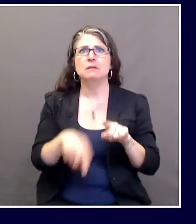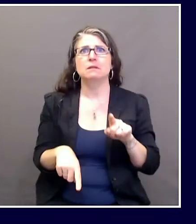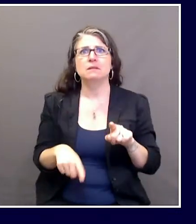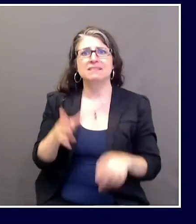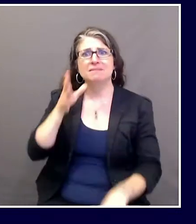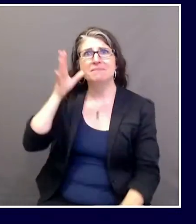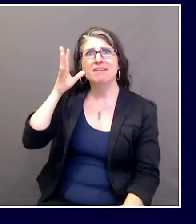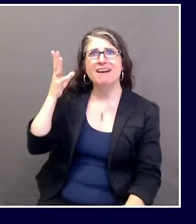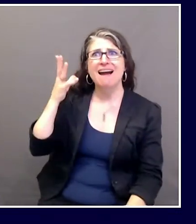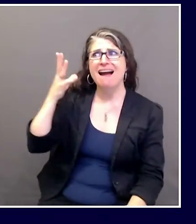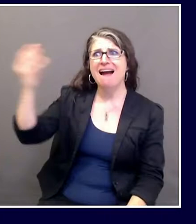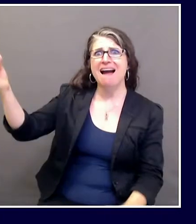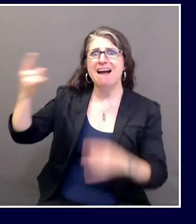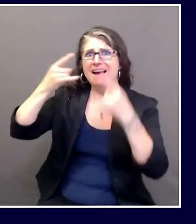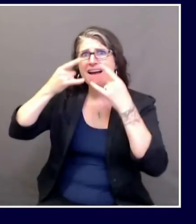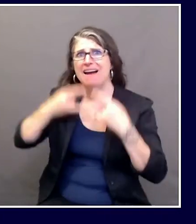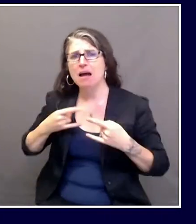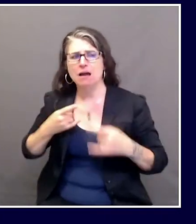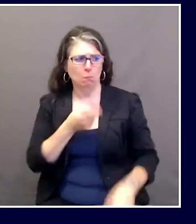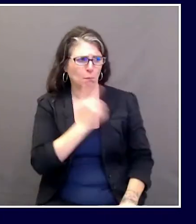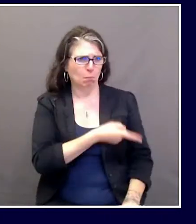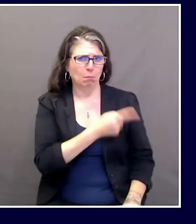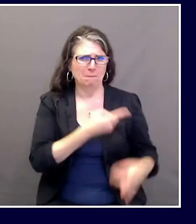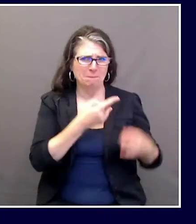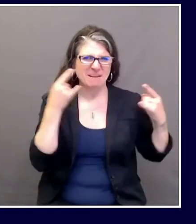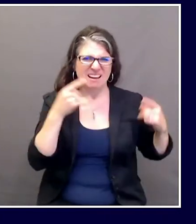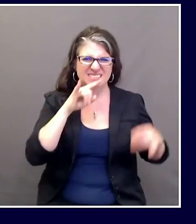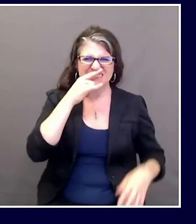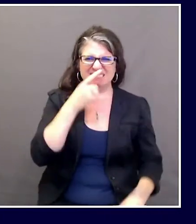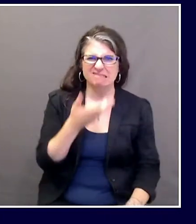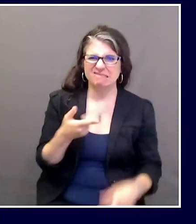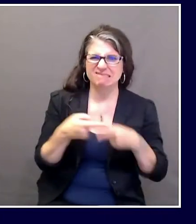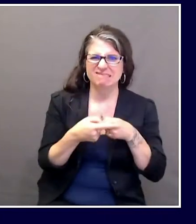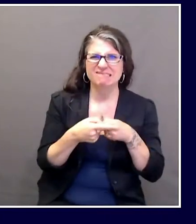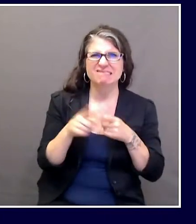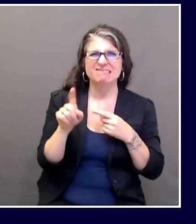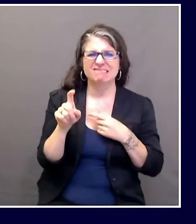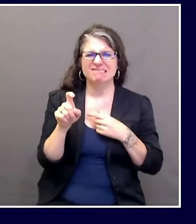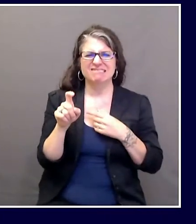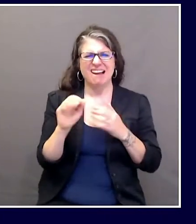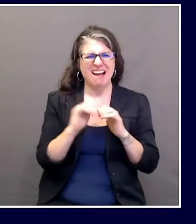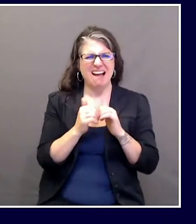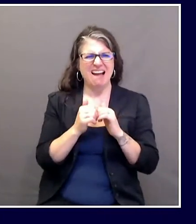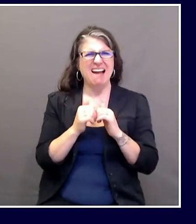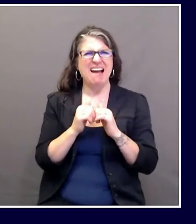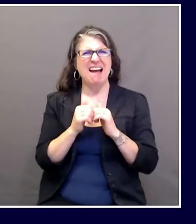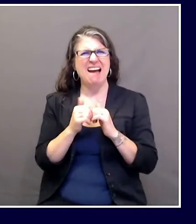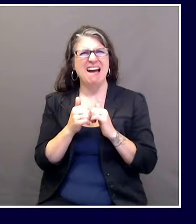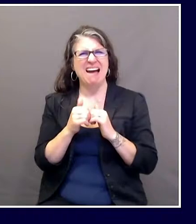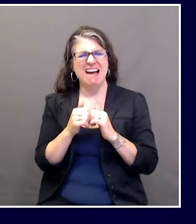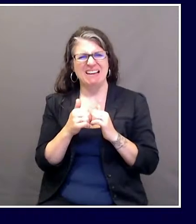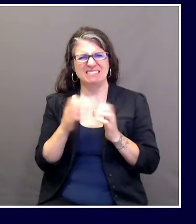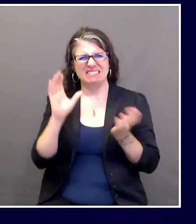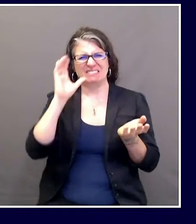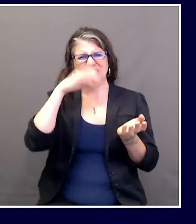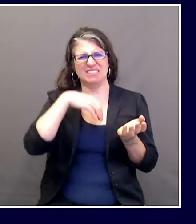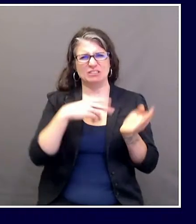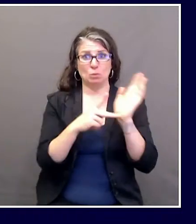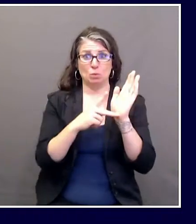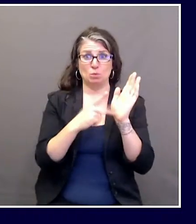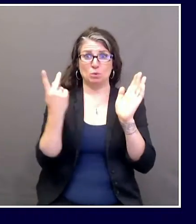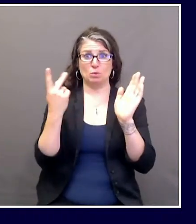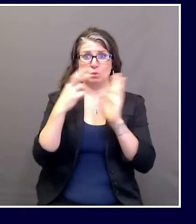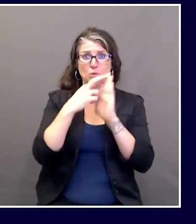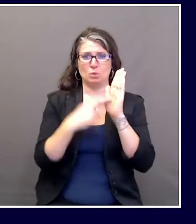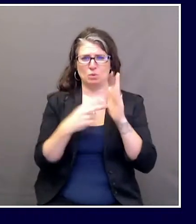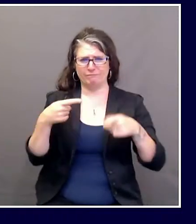other people and say, we're going to do what we want because we're fully vaccinated, but oh, you got to do this other thing? There's a really weird dynamic happening, I think, with